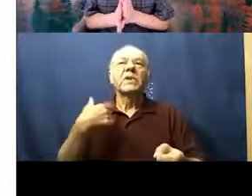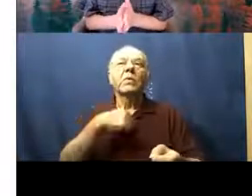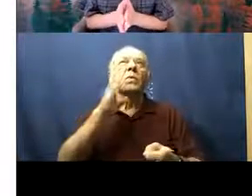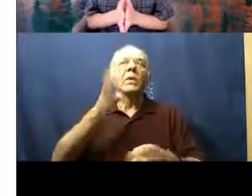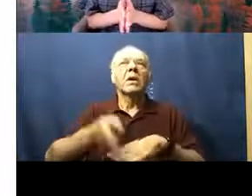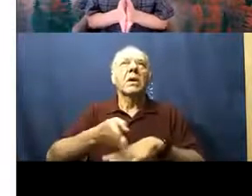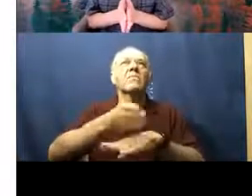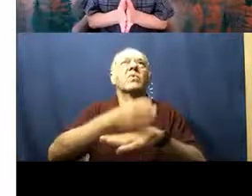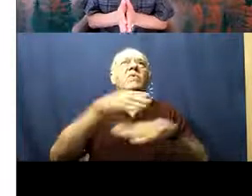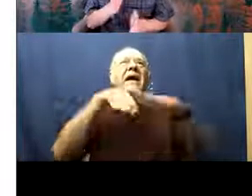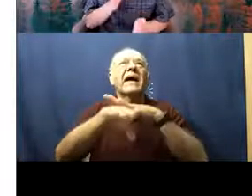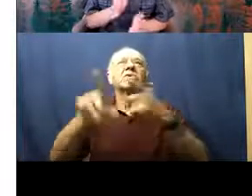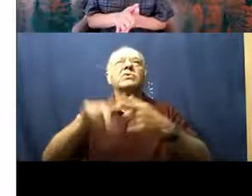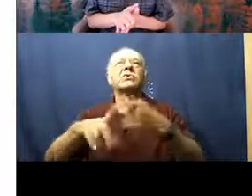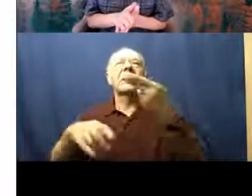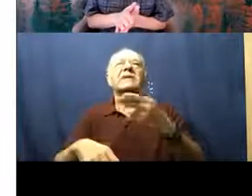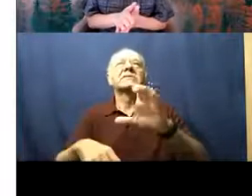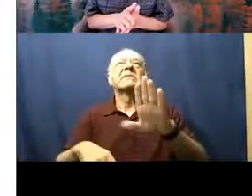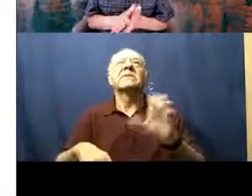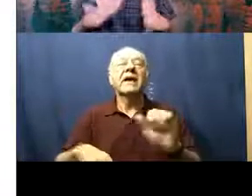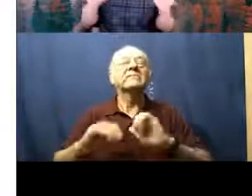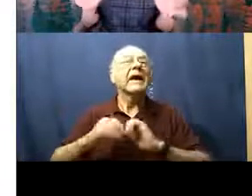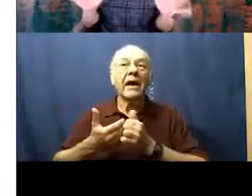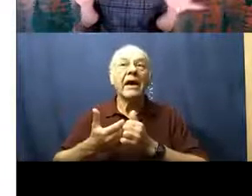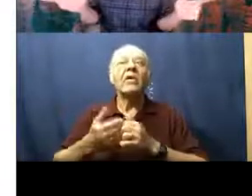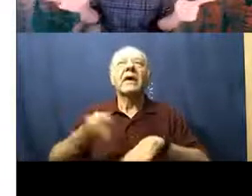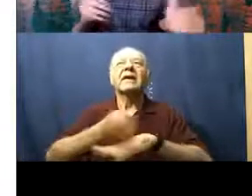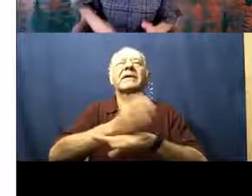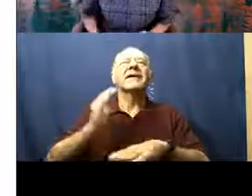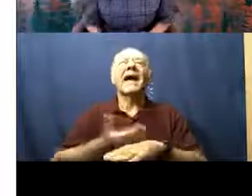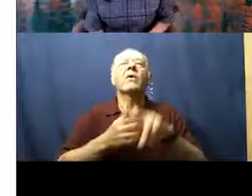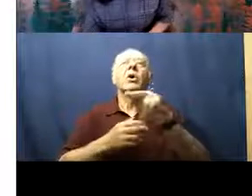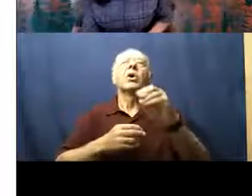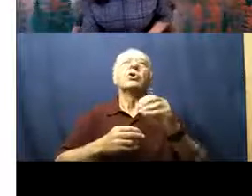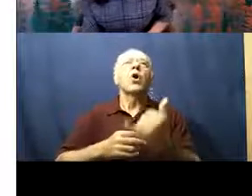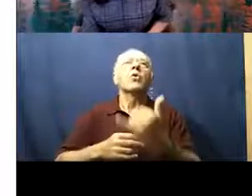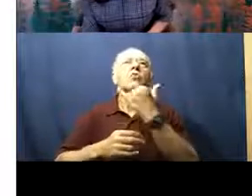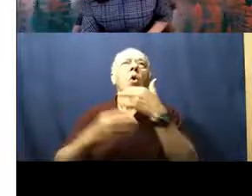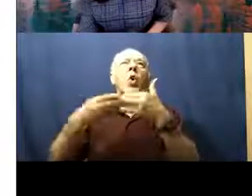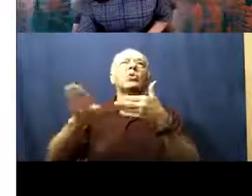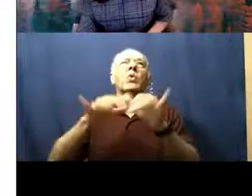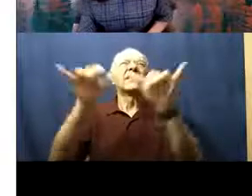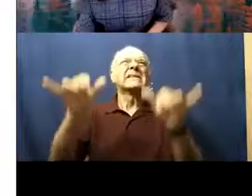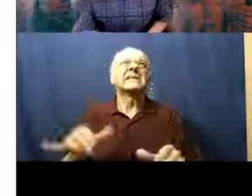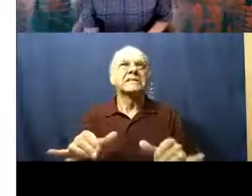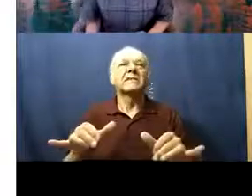improve access to HCBS by enhancing our no wrong door system so